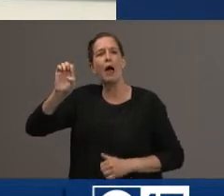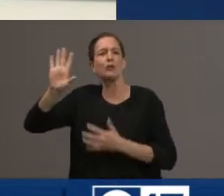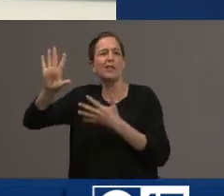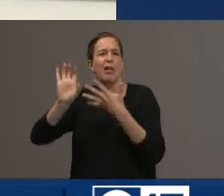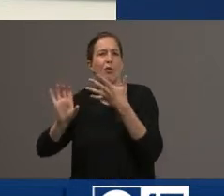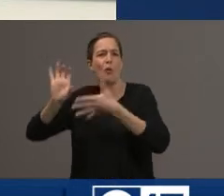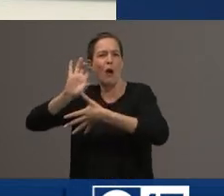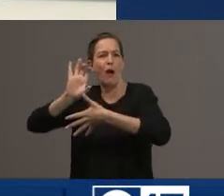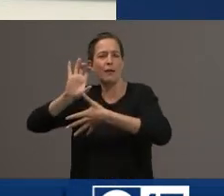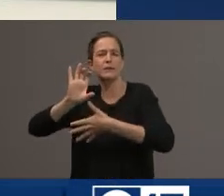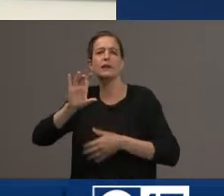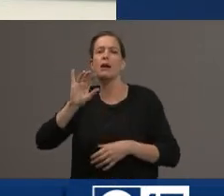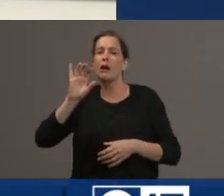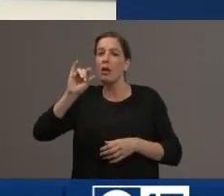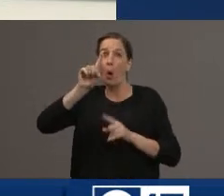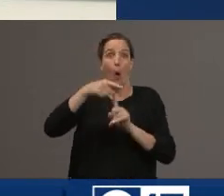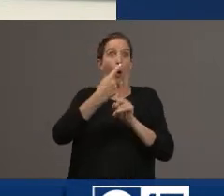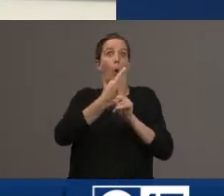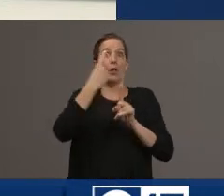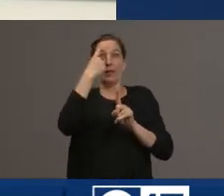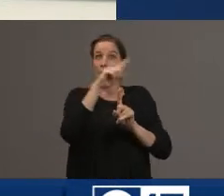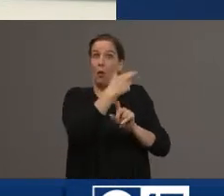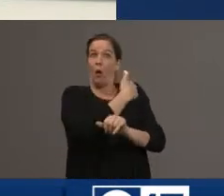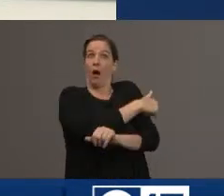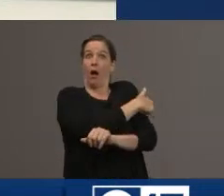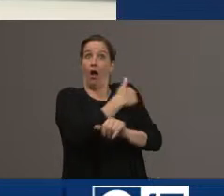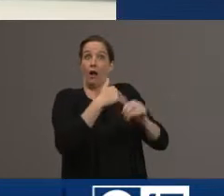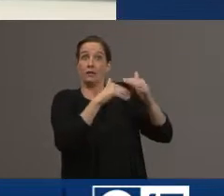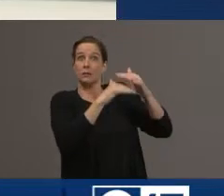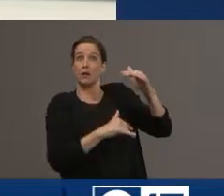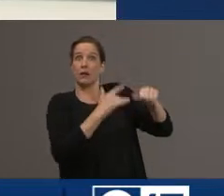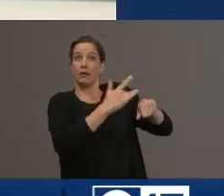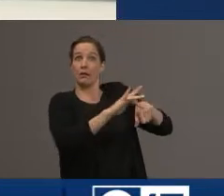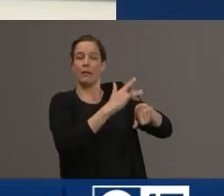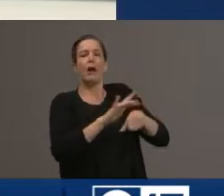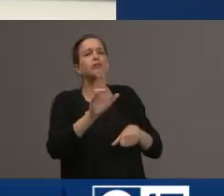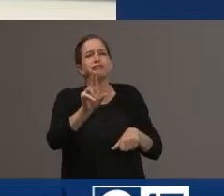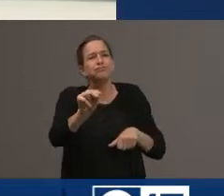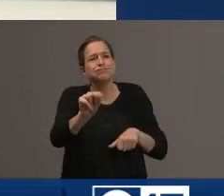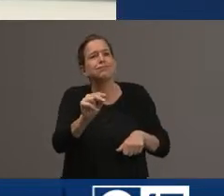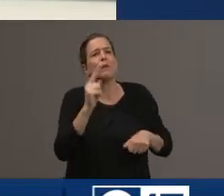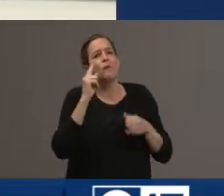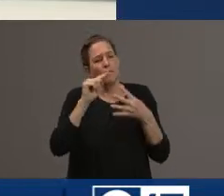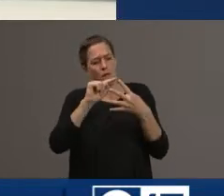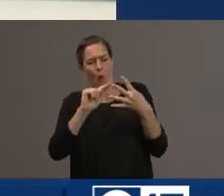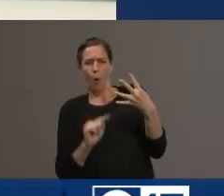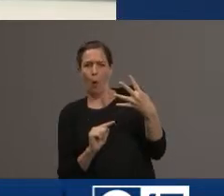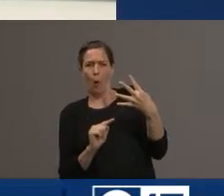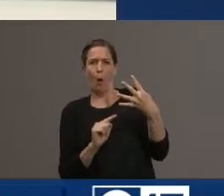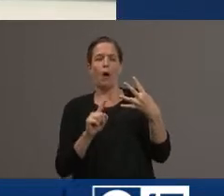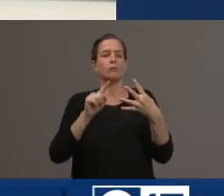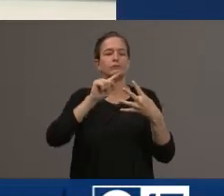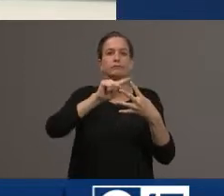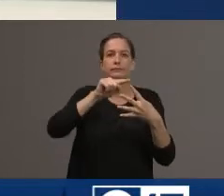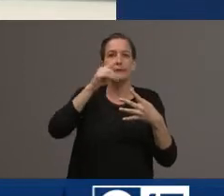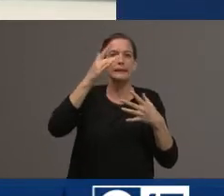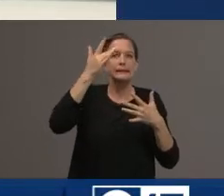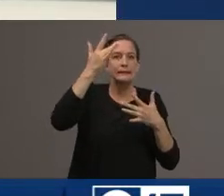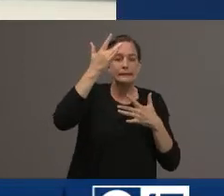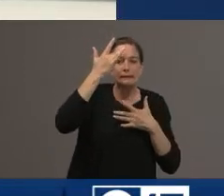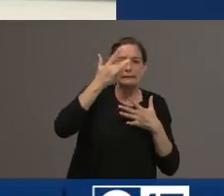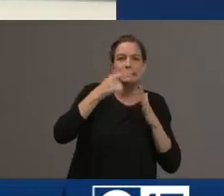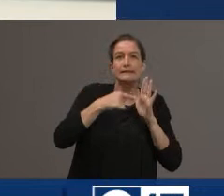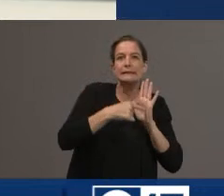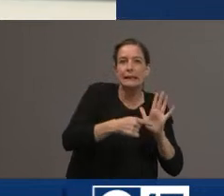of 4 separate metrics. It begins with symptoms, cases,